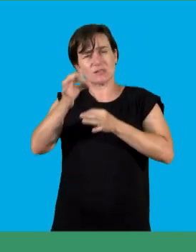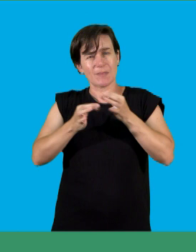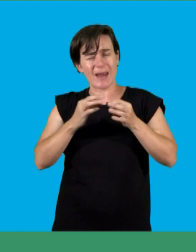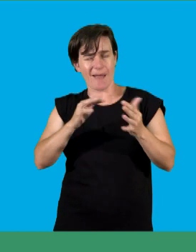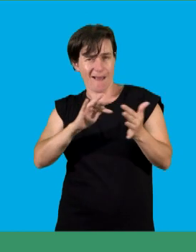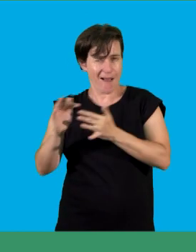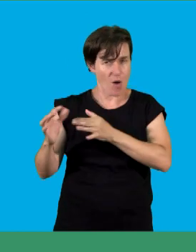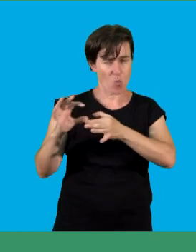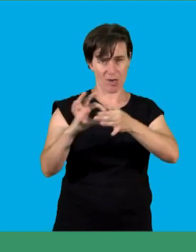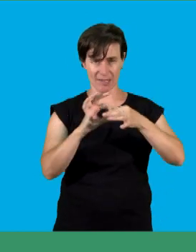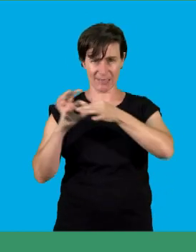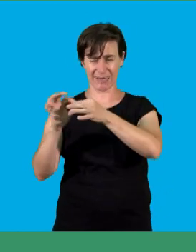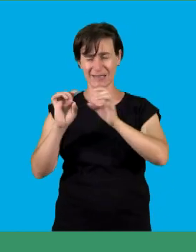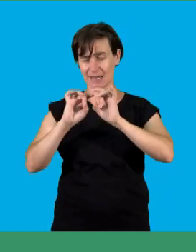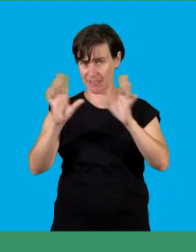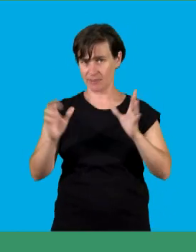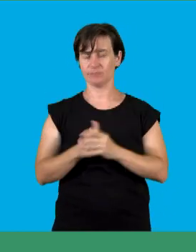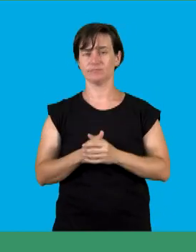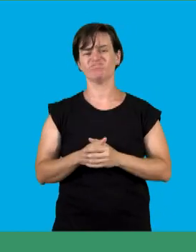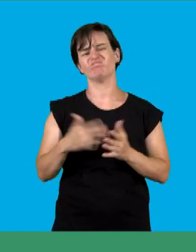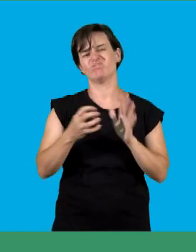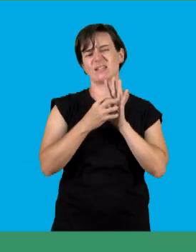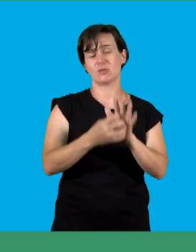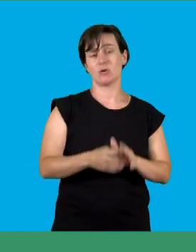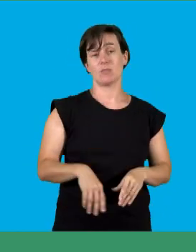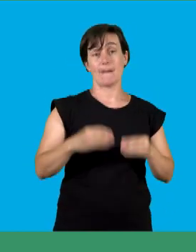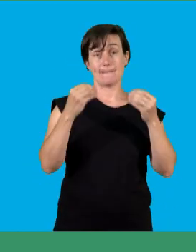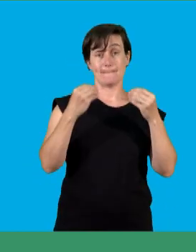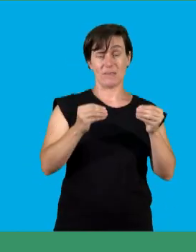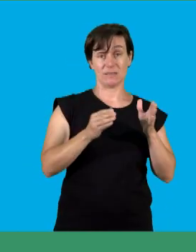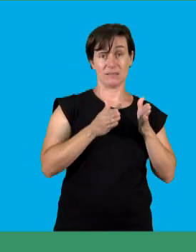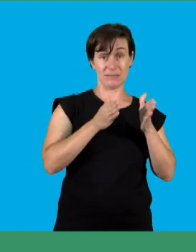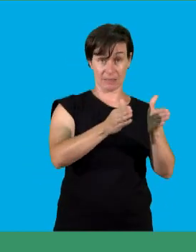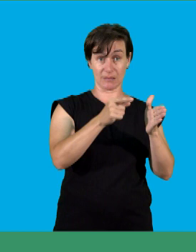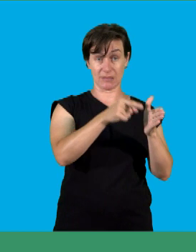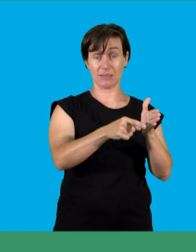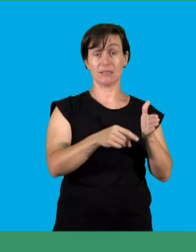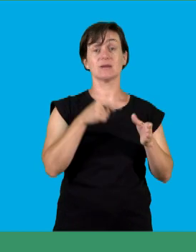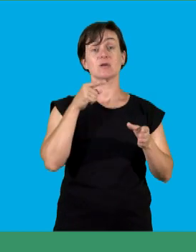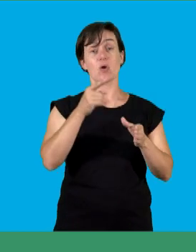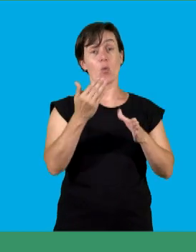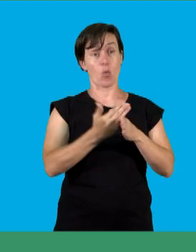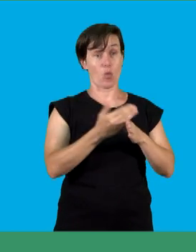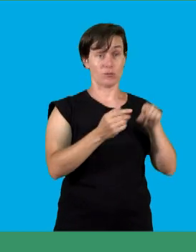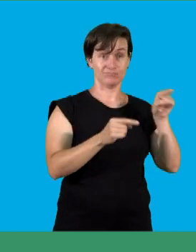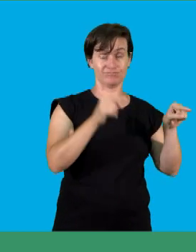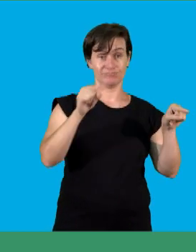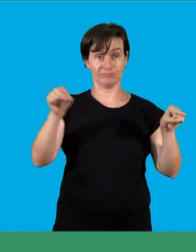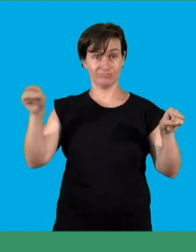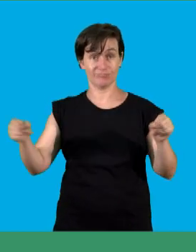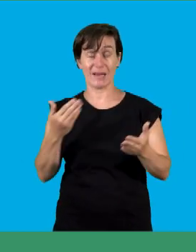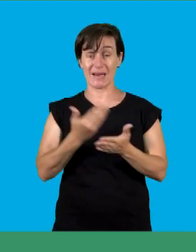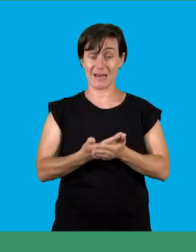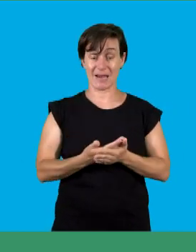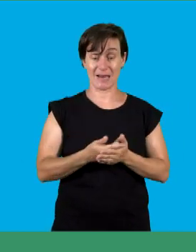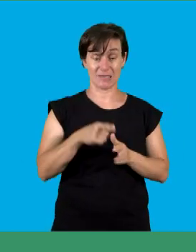they are interrelated. For example, business sectors are businesses that operate in these sectors. They can operate